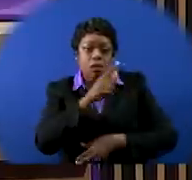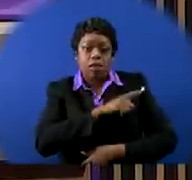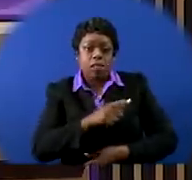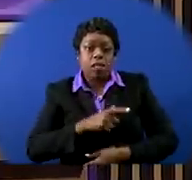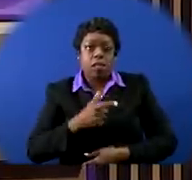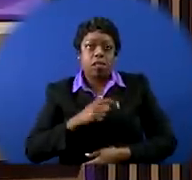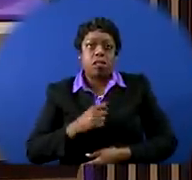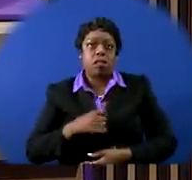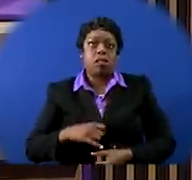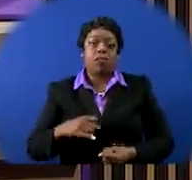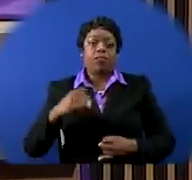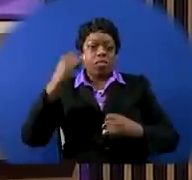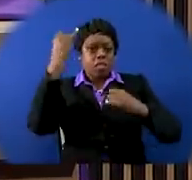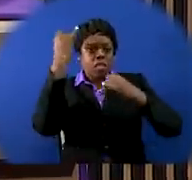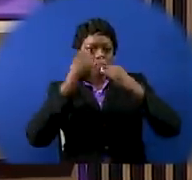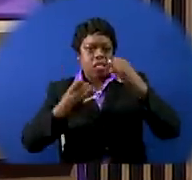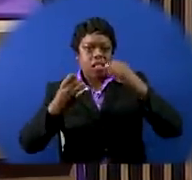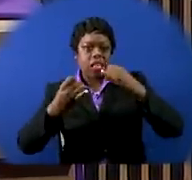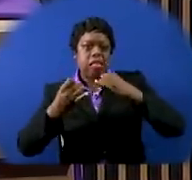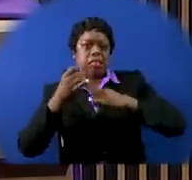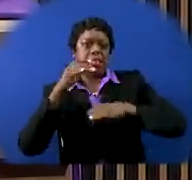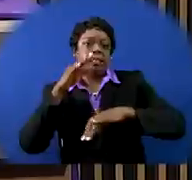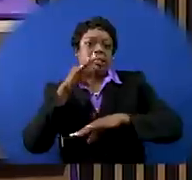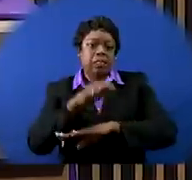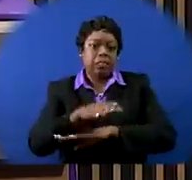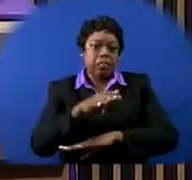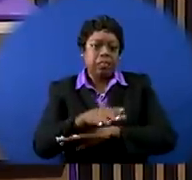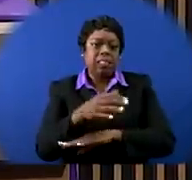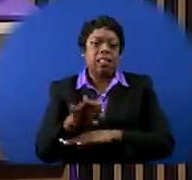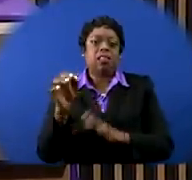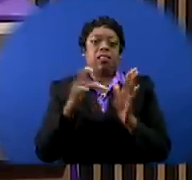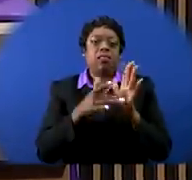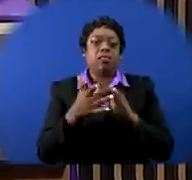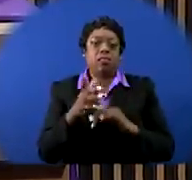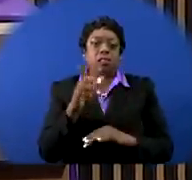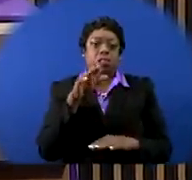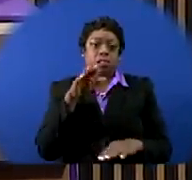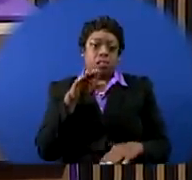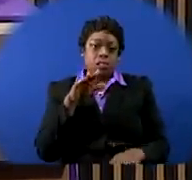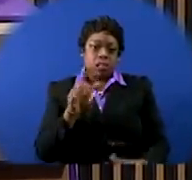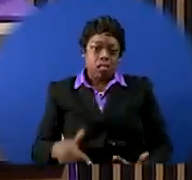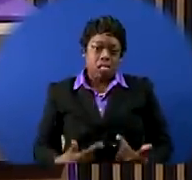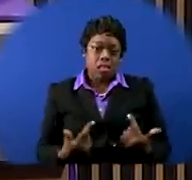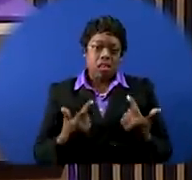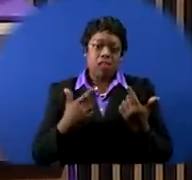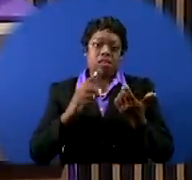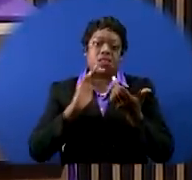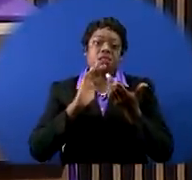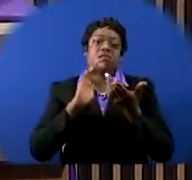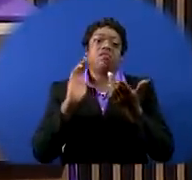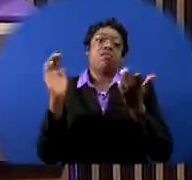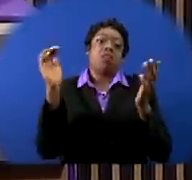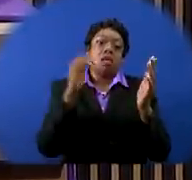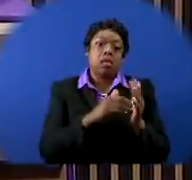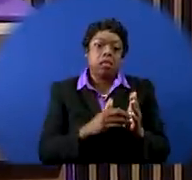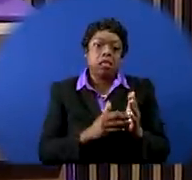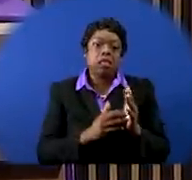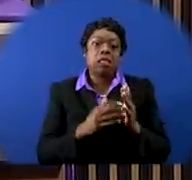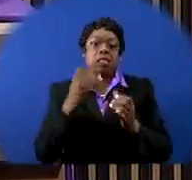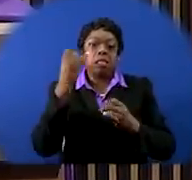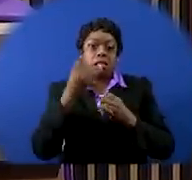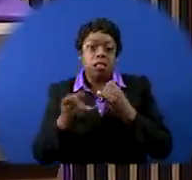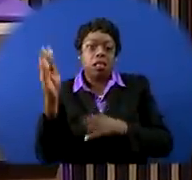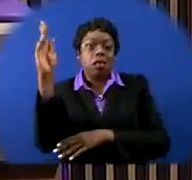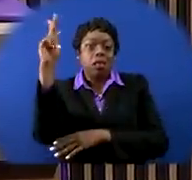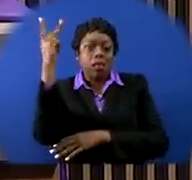On the very last night of his life, as we reenact that last night, today being Sunday, Palm